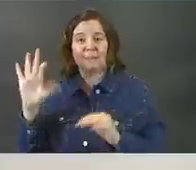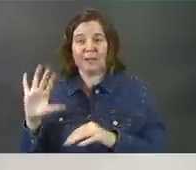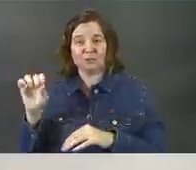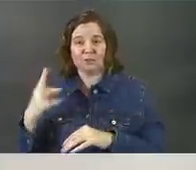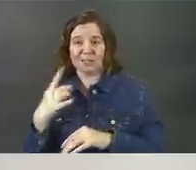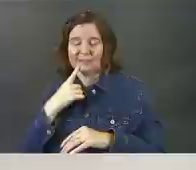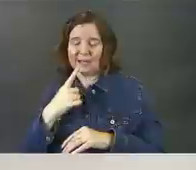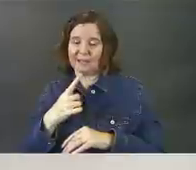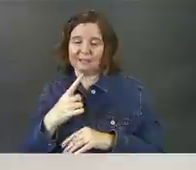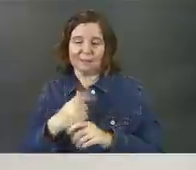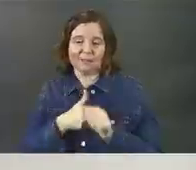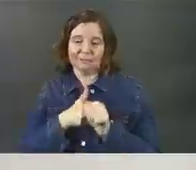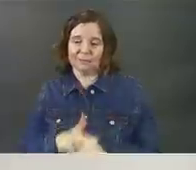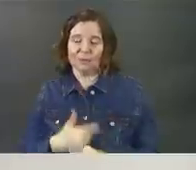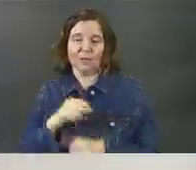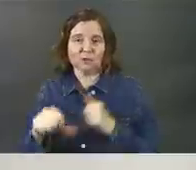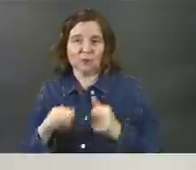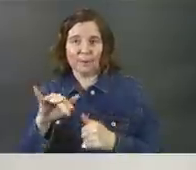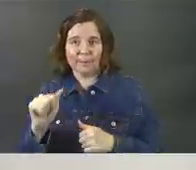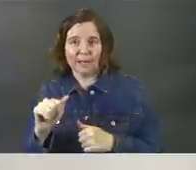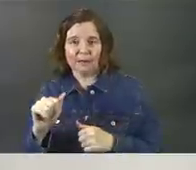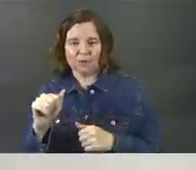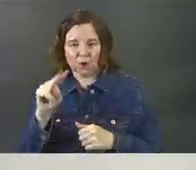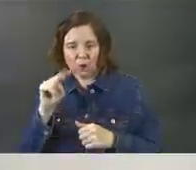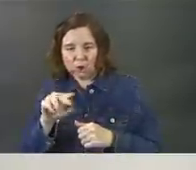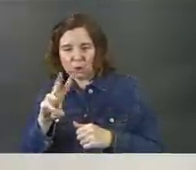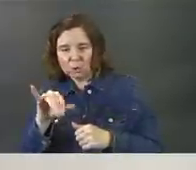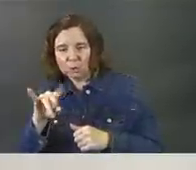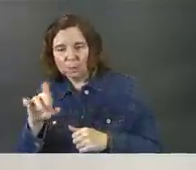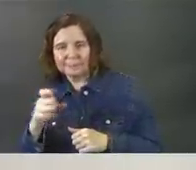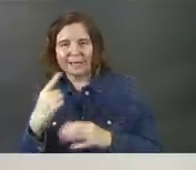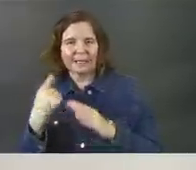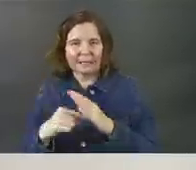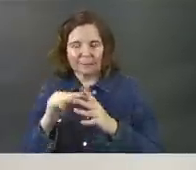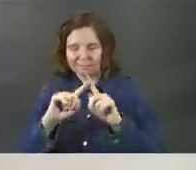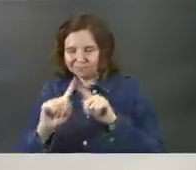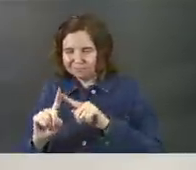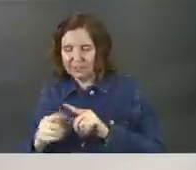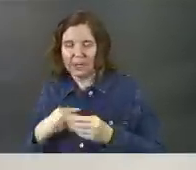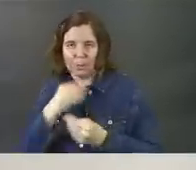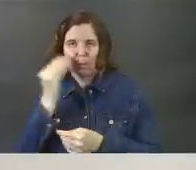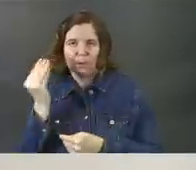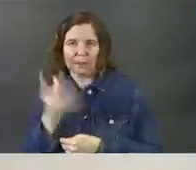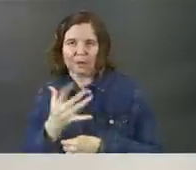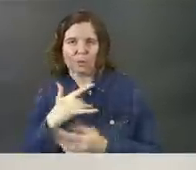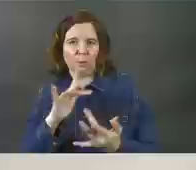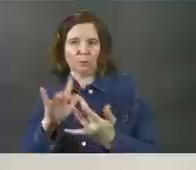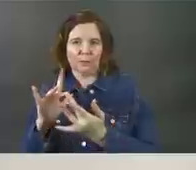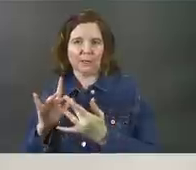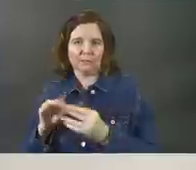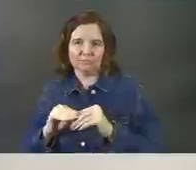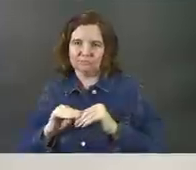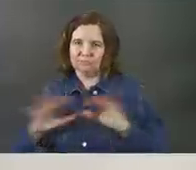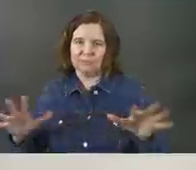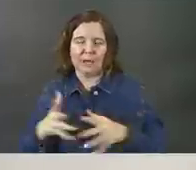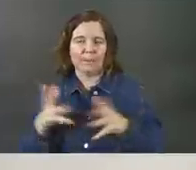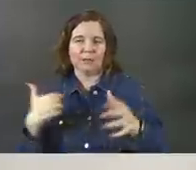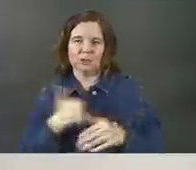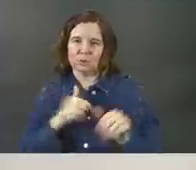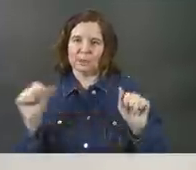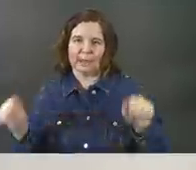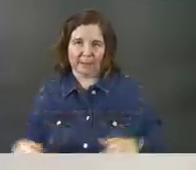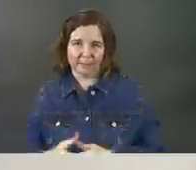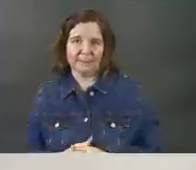said, just make sure you're tracking with us on social media, looking on our website, getting emails, all that stuff, because we will let you know. We're going to be reaching out and spreading the word as much as